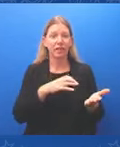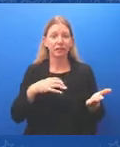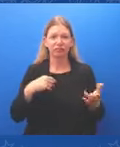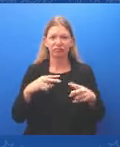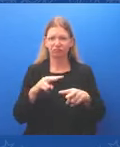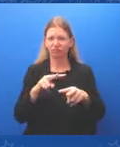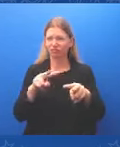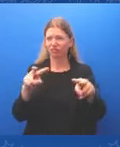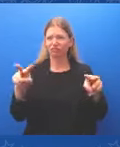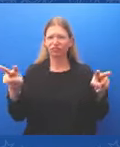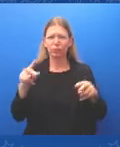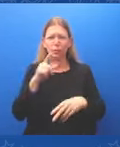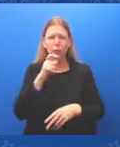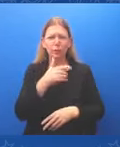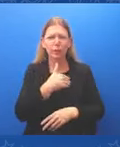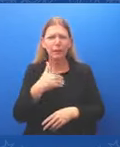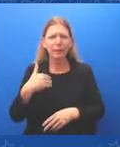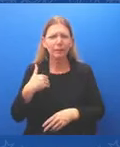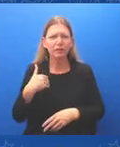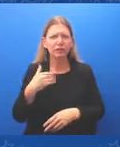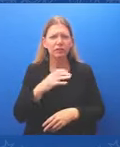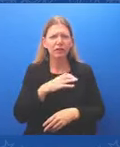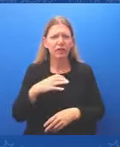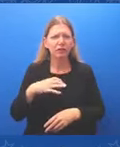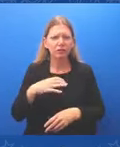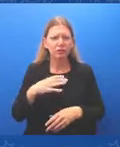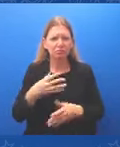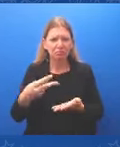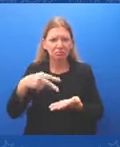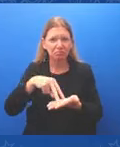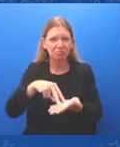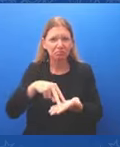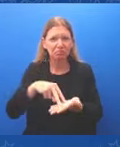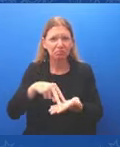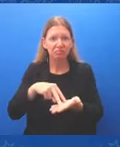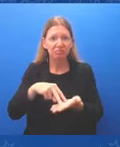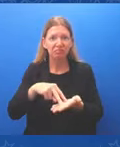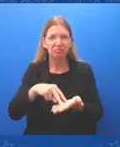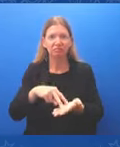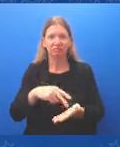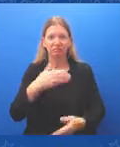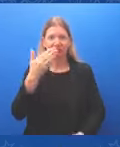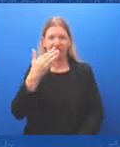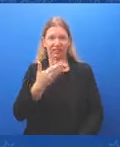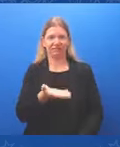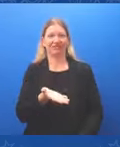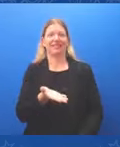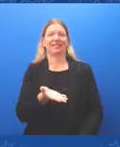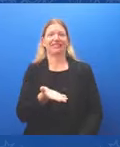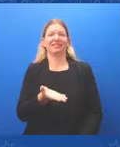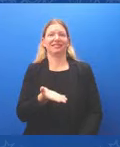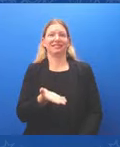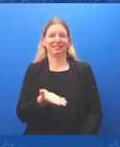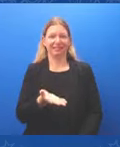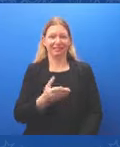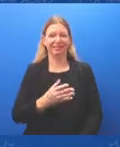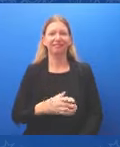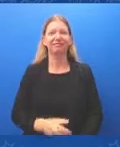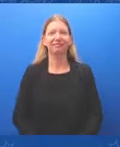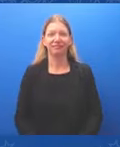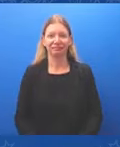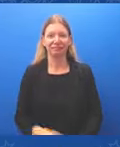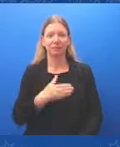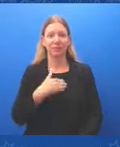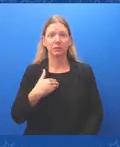Oh, they're right in front of me, man. Members and supporters of the Lawyers Committee on Civil Rights